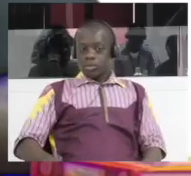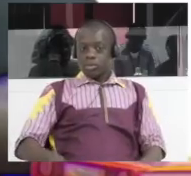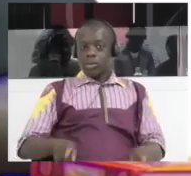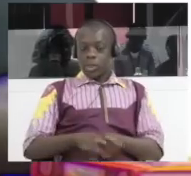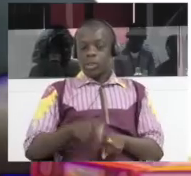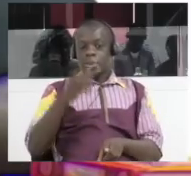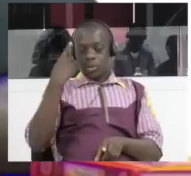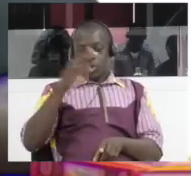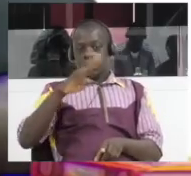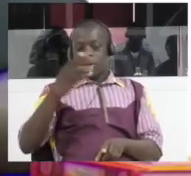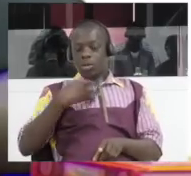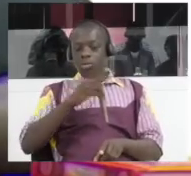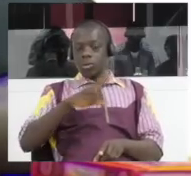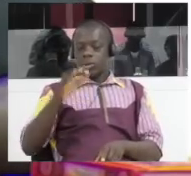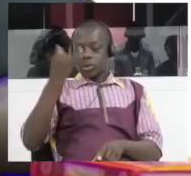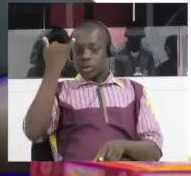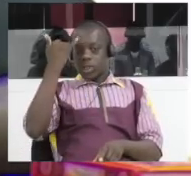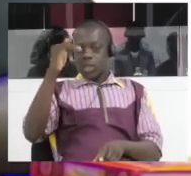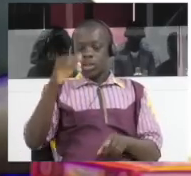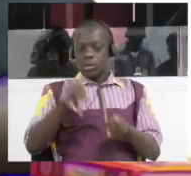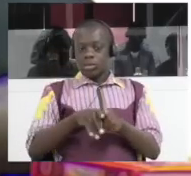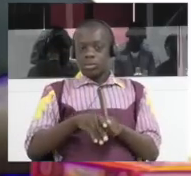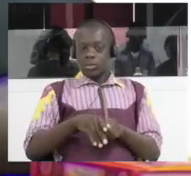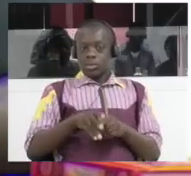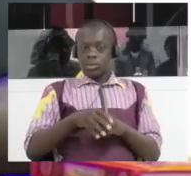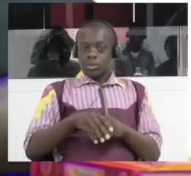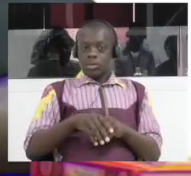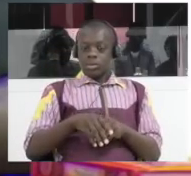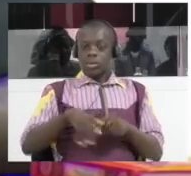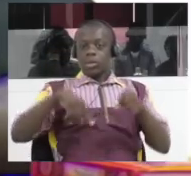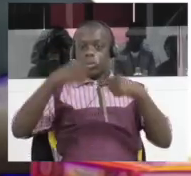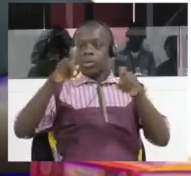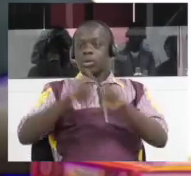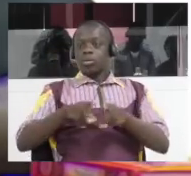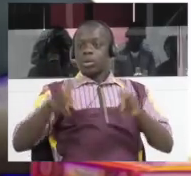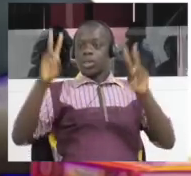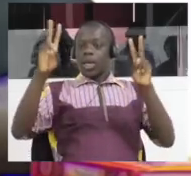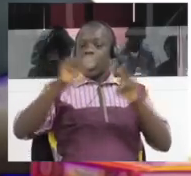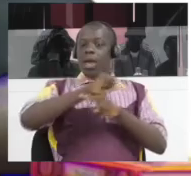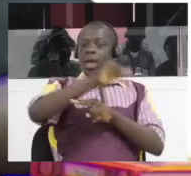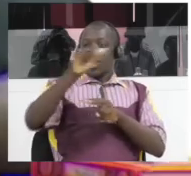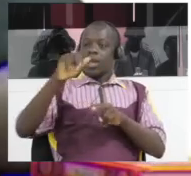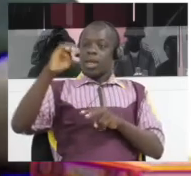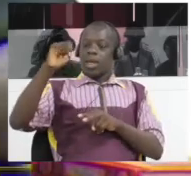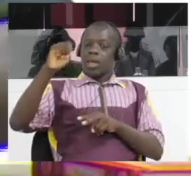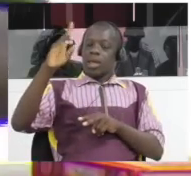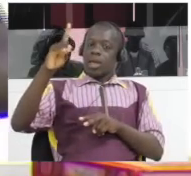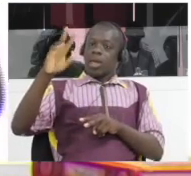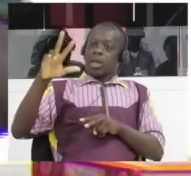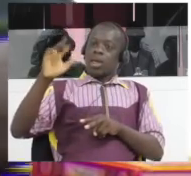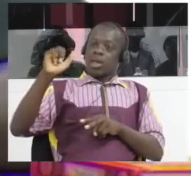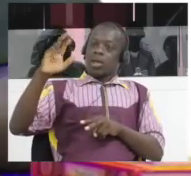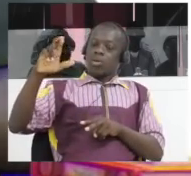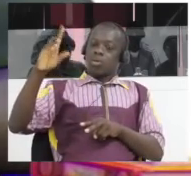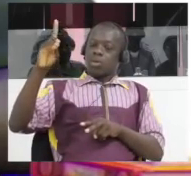think that didn't carry any sense. And then ultimately, Yaya Jammeh and Edward Singate took